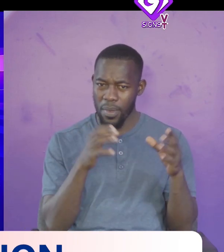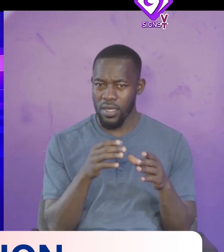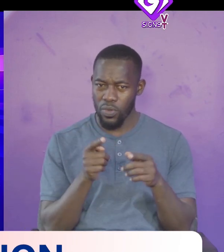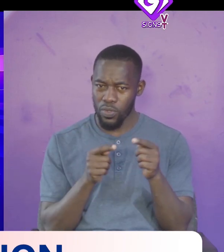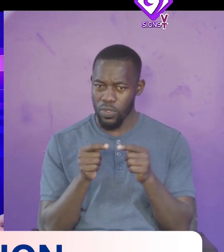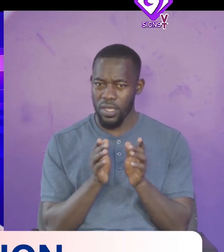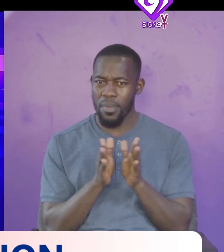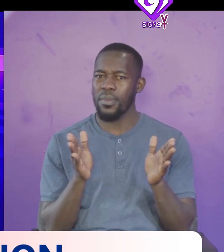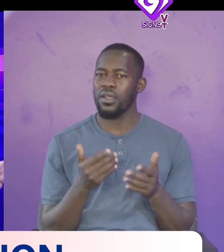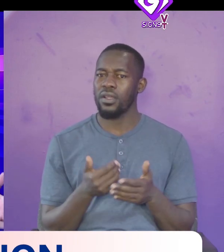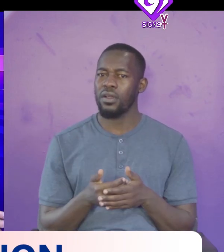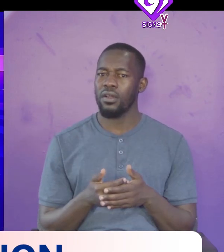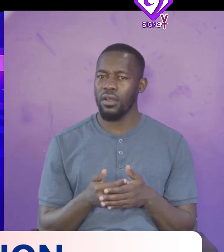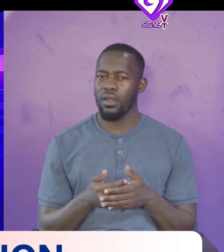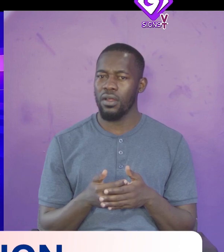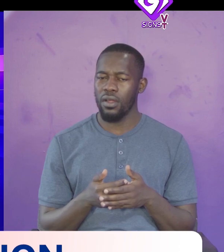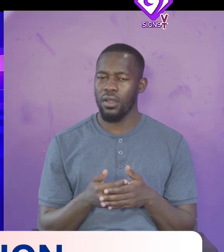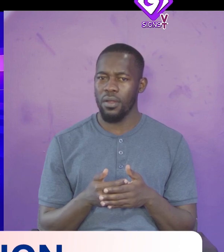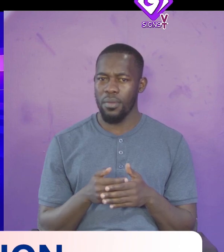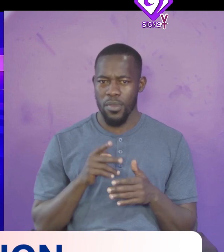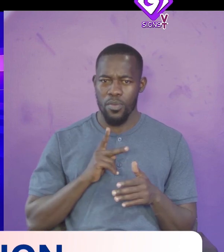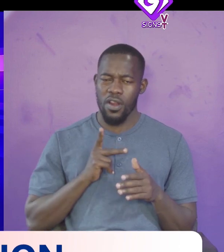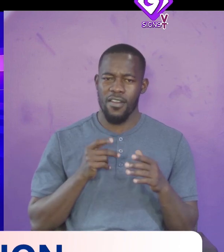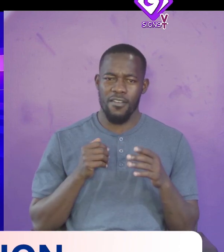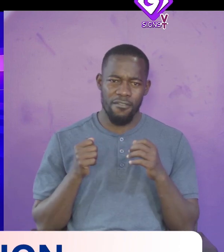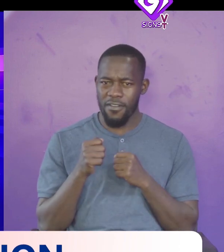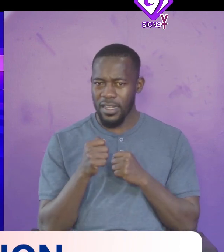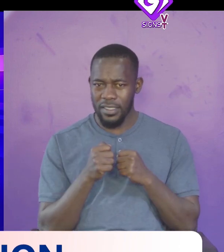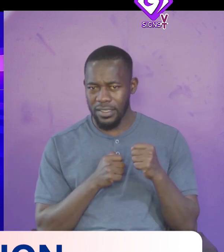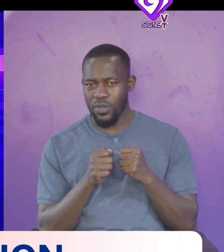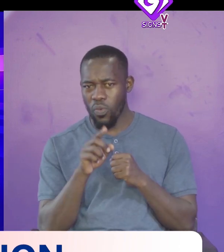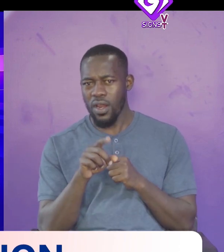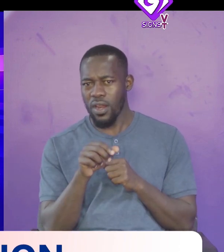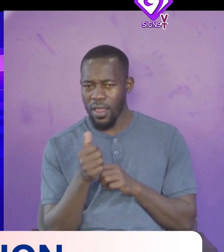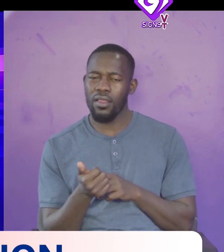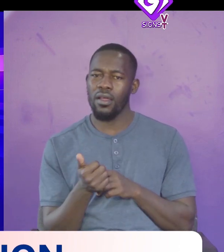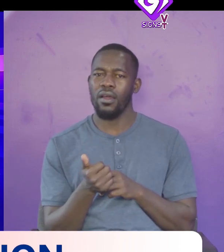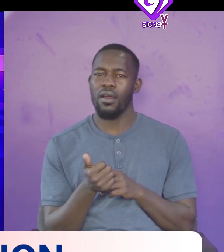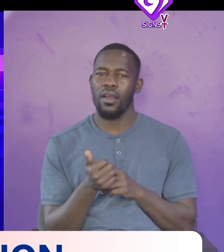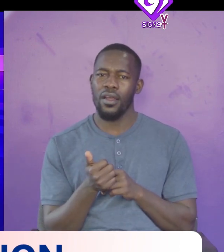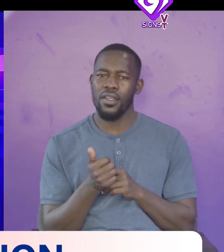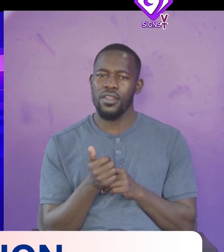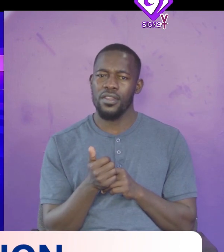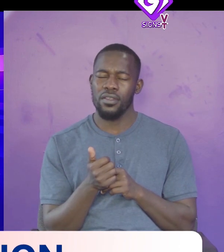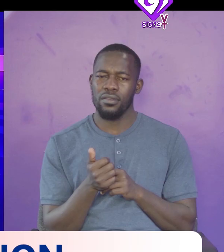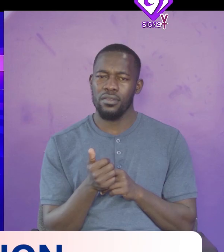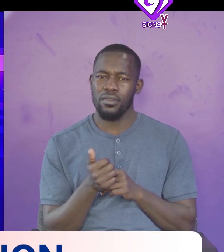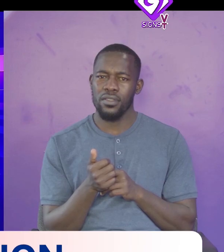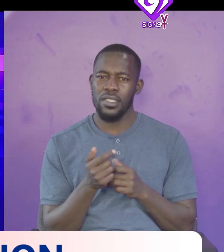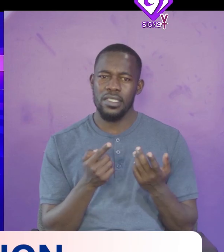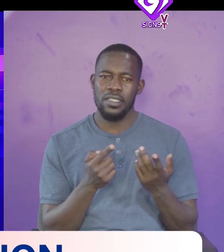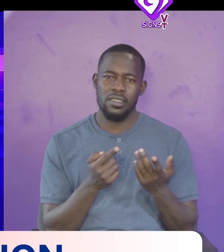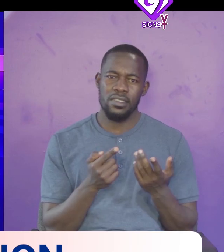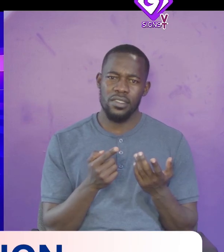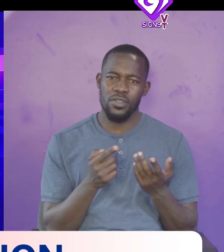saying. They've been fighting each other there. They're shadow boxing there. They are using the candidates as the main